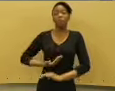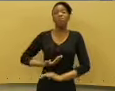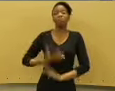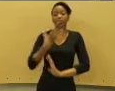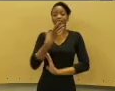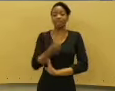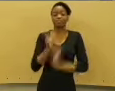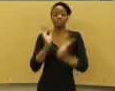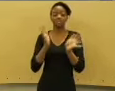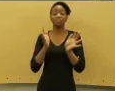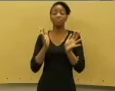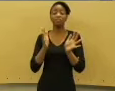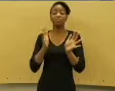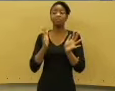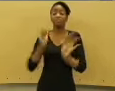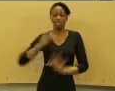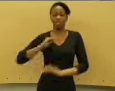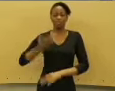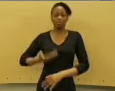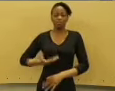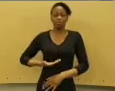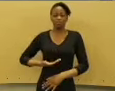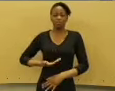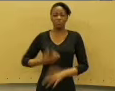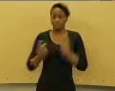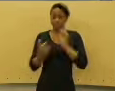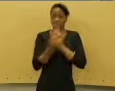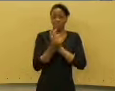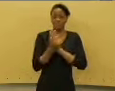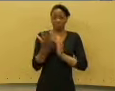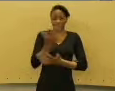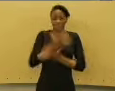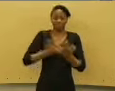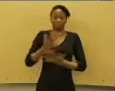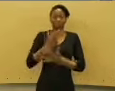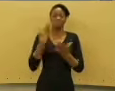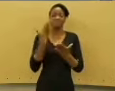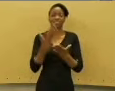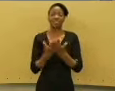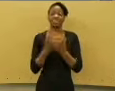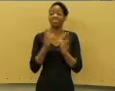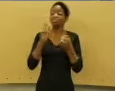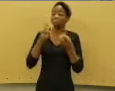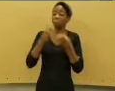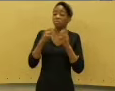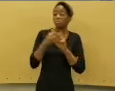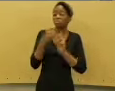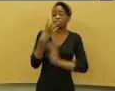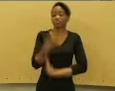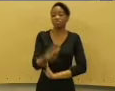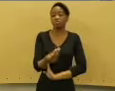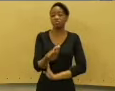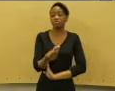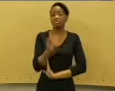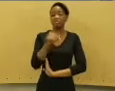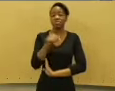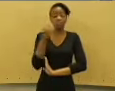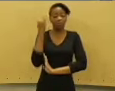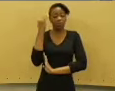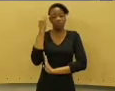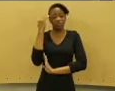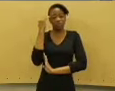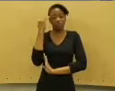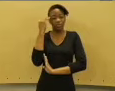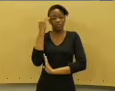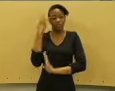that will speak to me about the incontinence and the problems that they're having, you know. And we know how underfunded women's